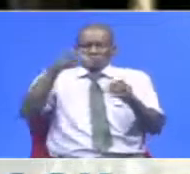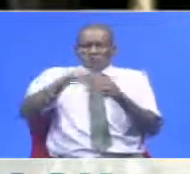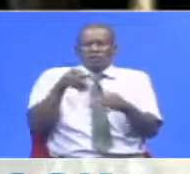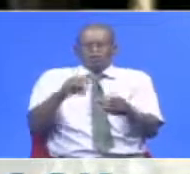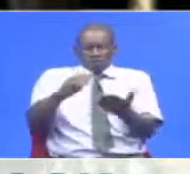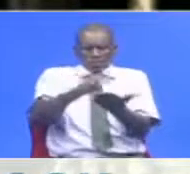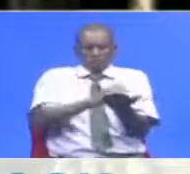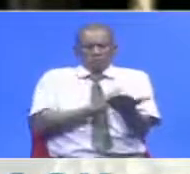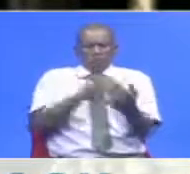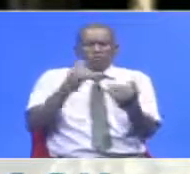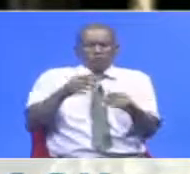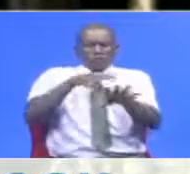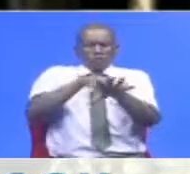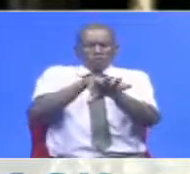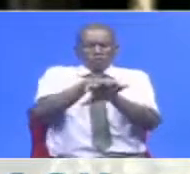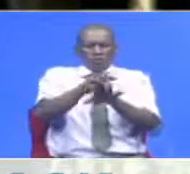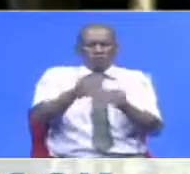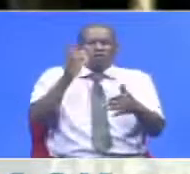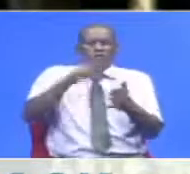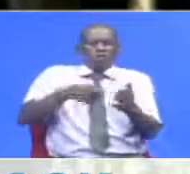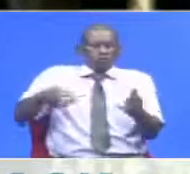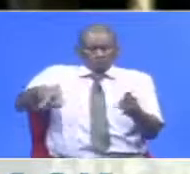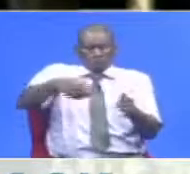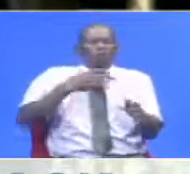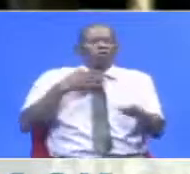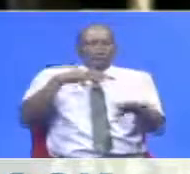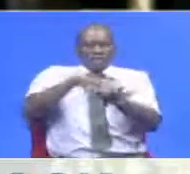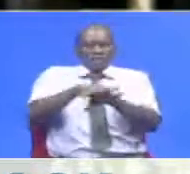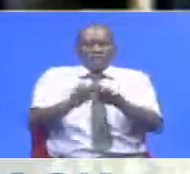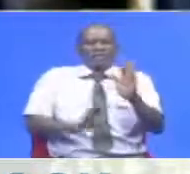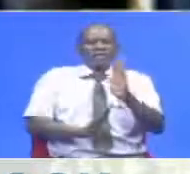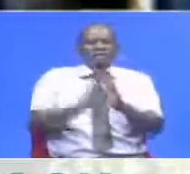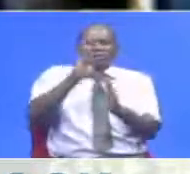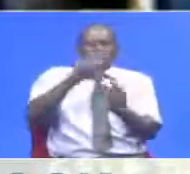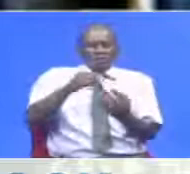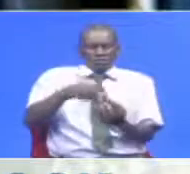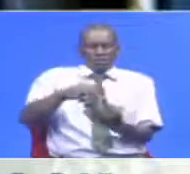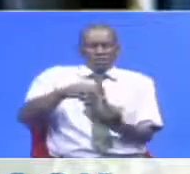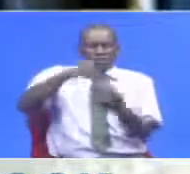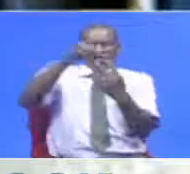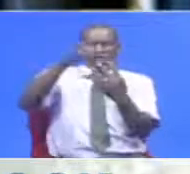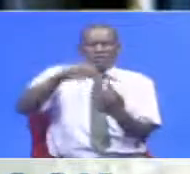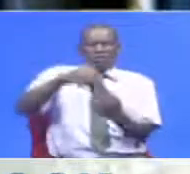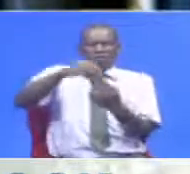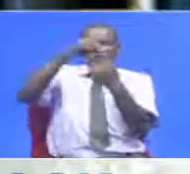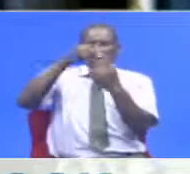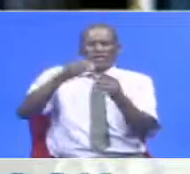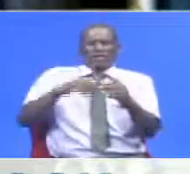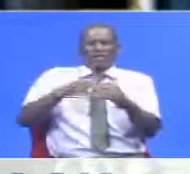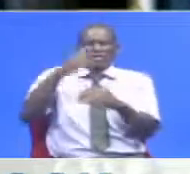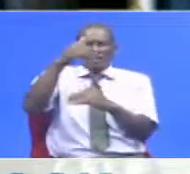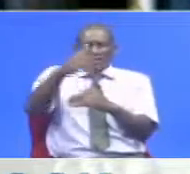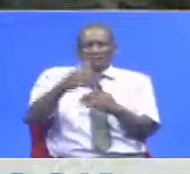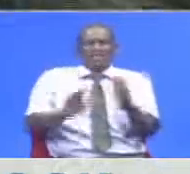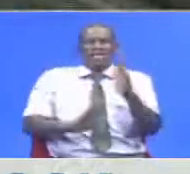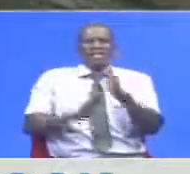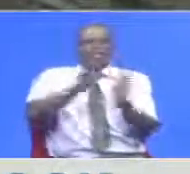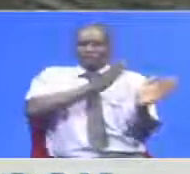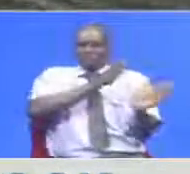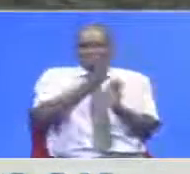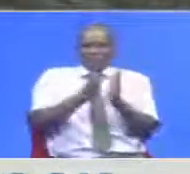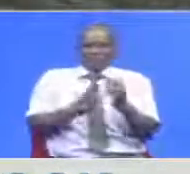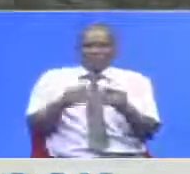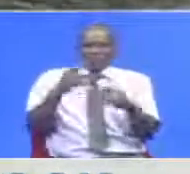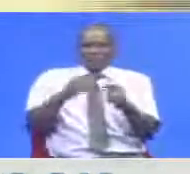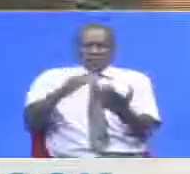immediately influence what we integrate as development priorities in the next development plan. According